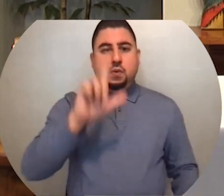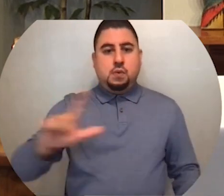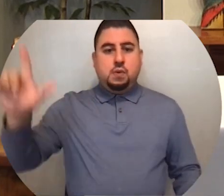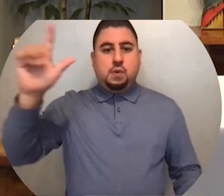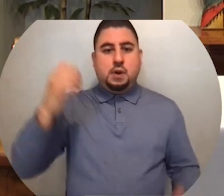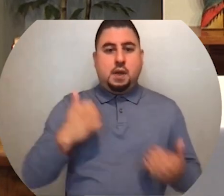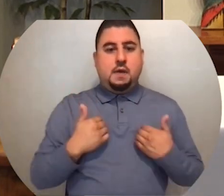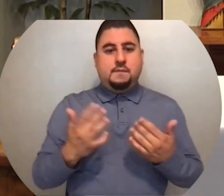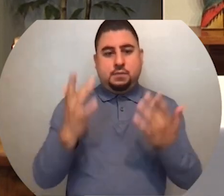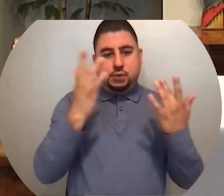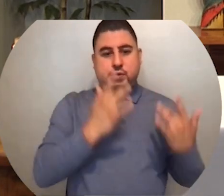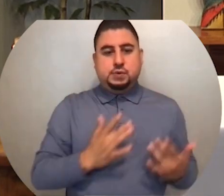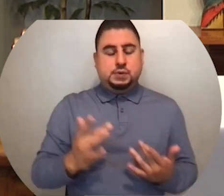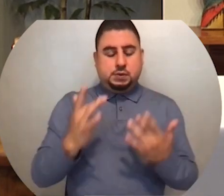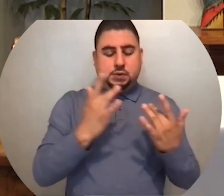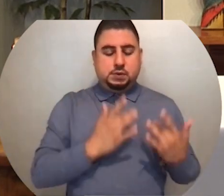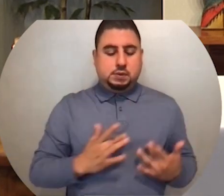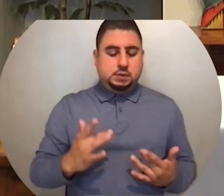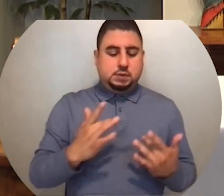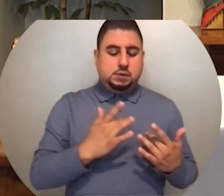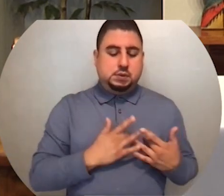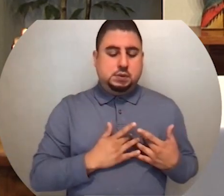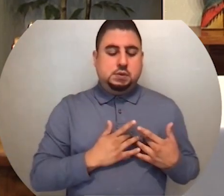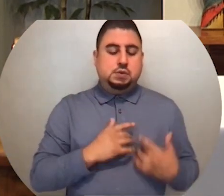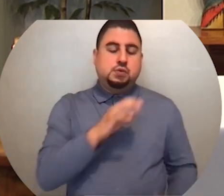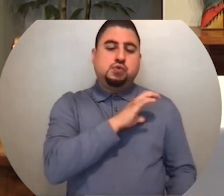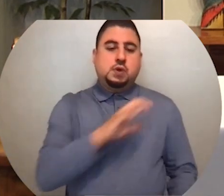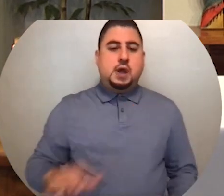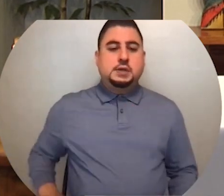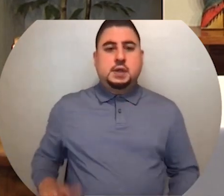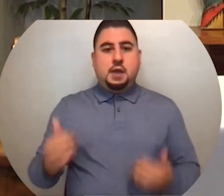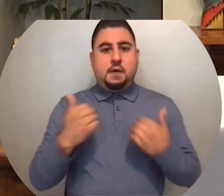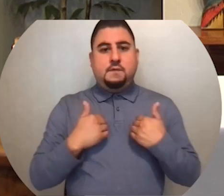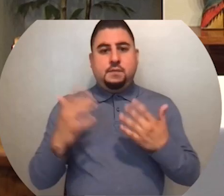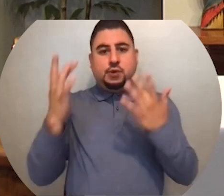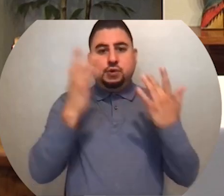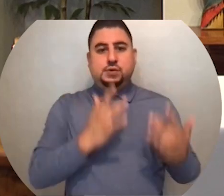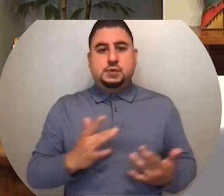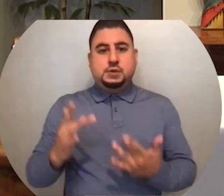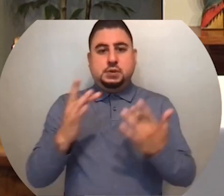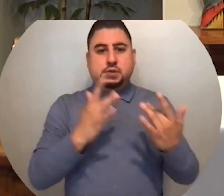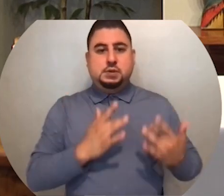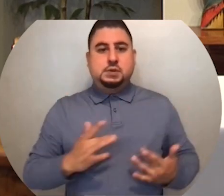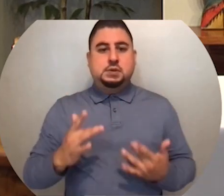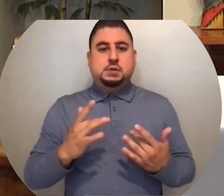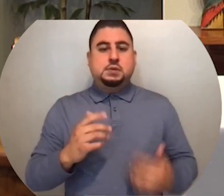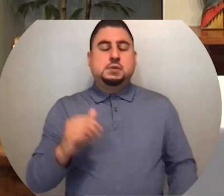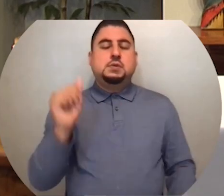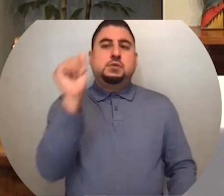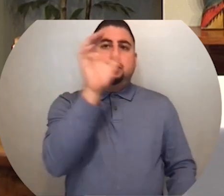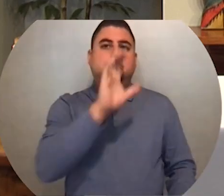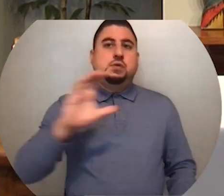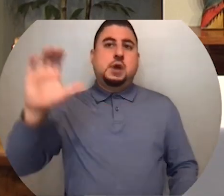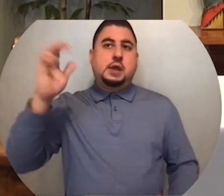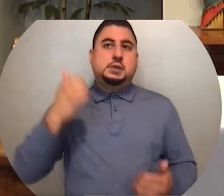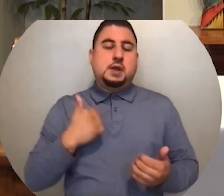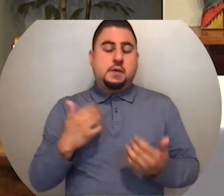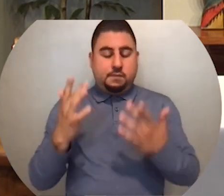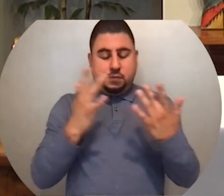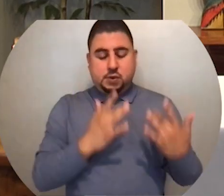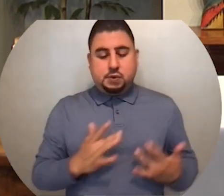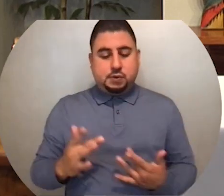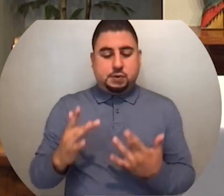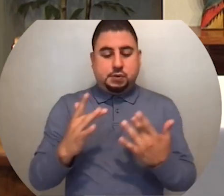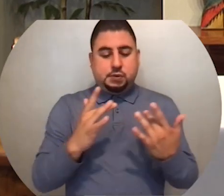Lord have mercy, Christ have mercy, Christ